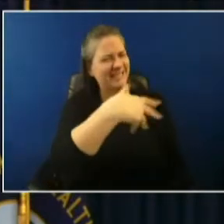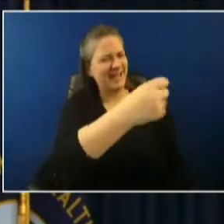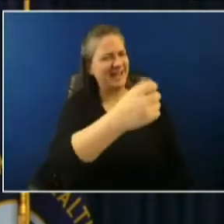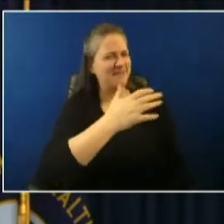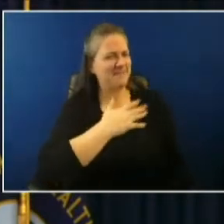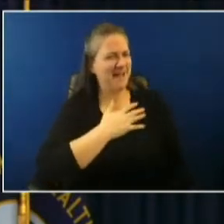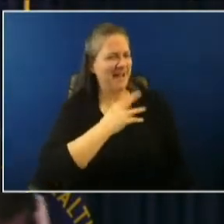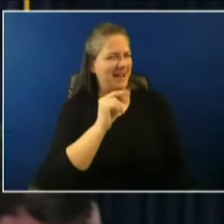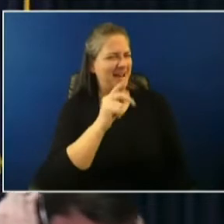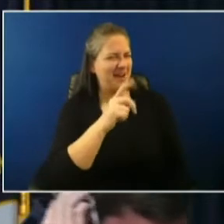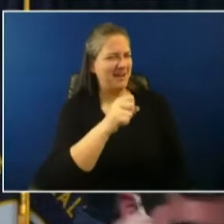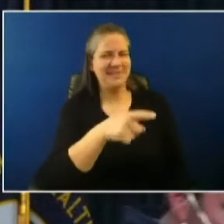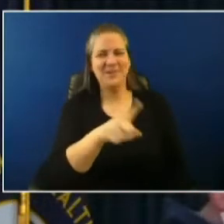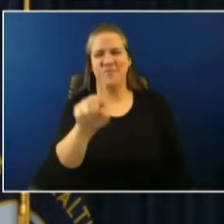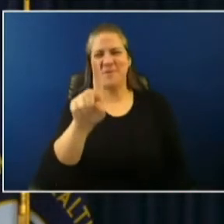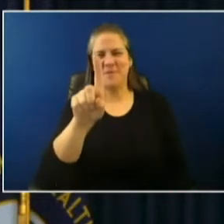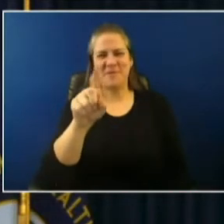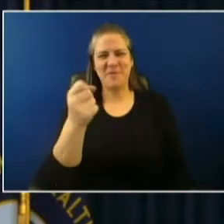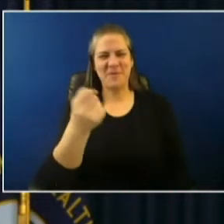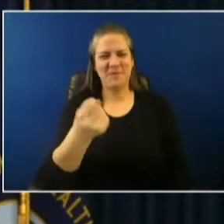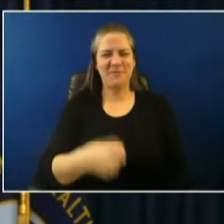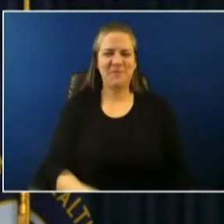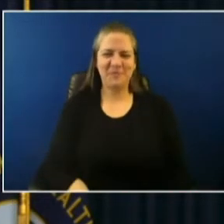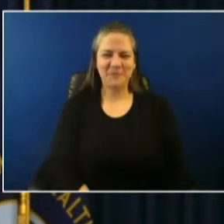Just one second.